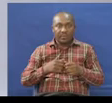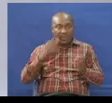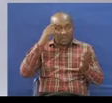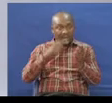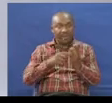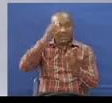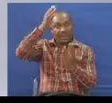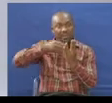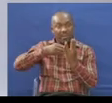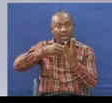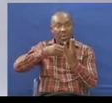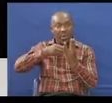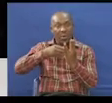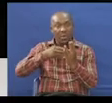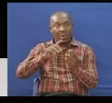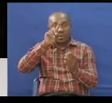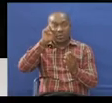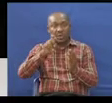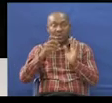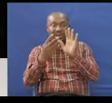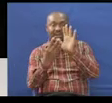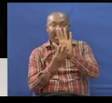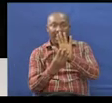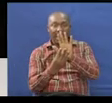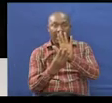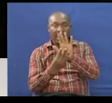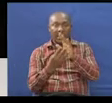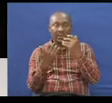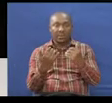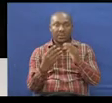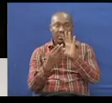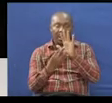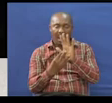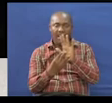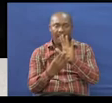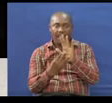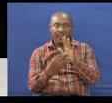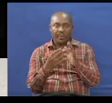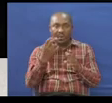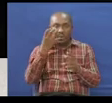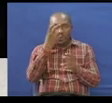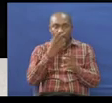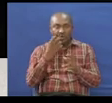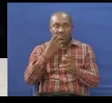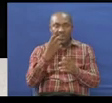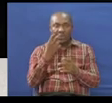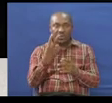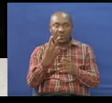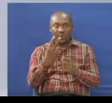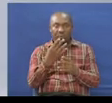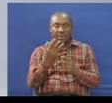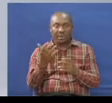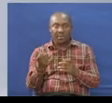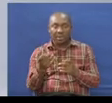split? How do you split it? Our middle term here, the coefficient is 9. Now 9, we need to